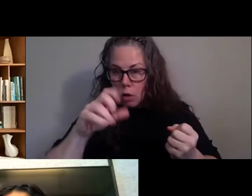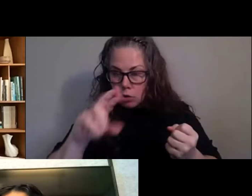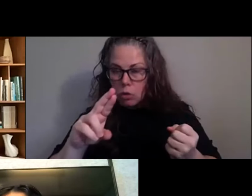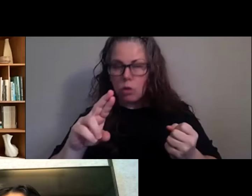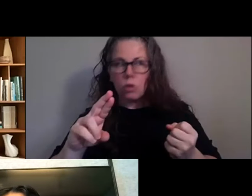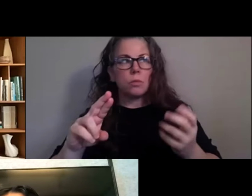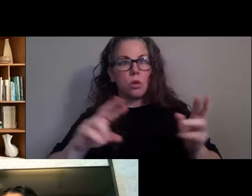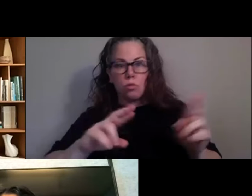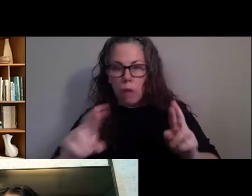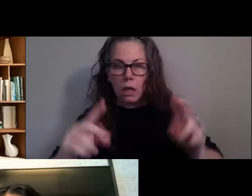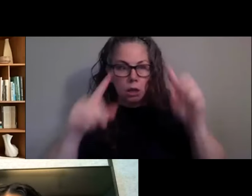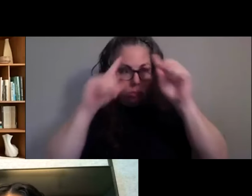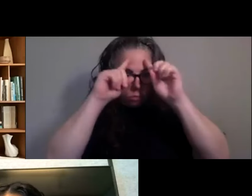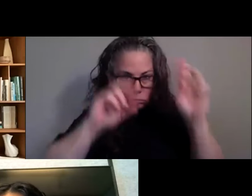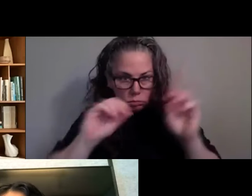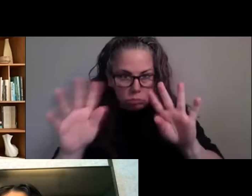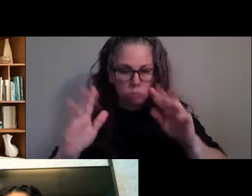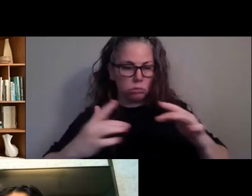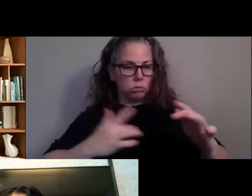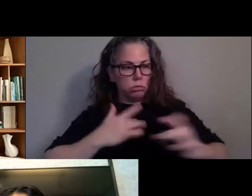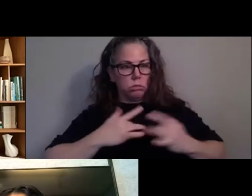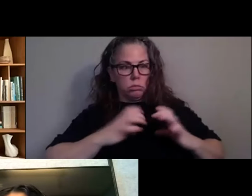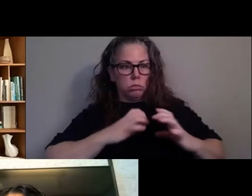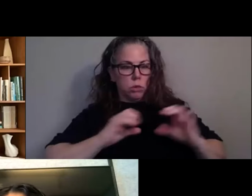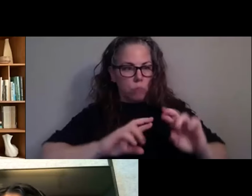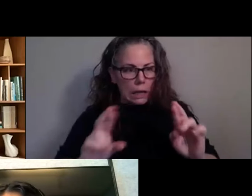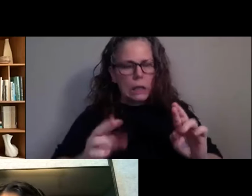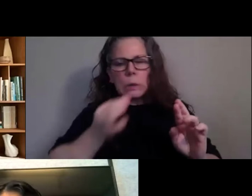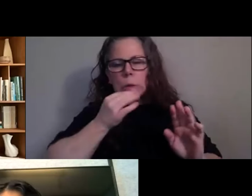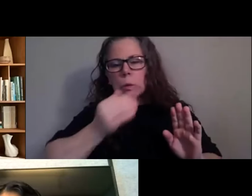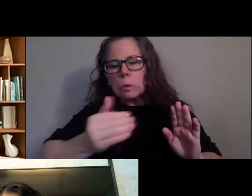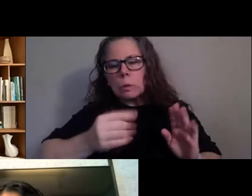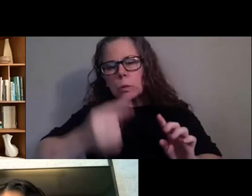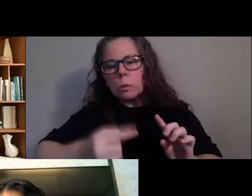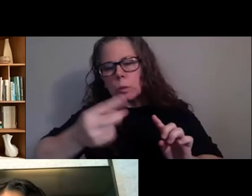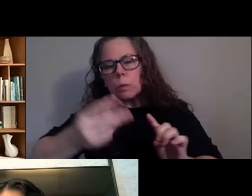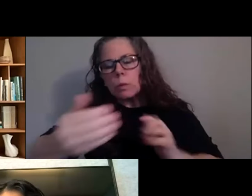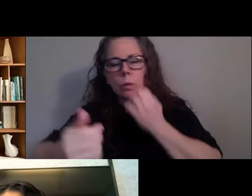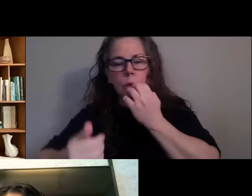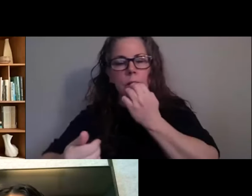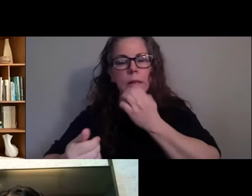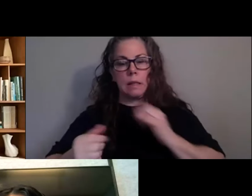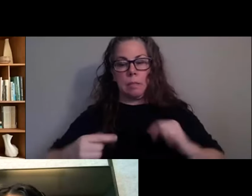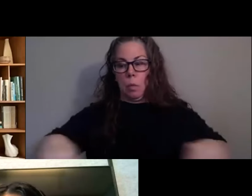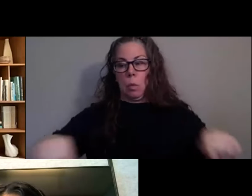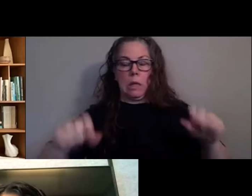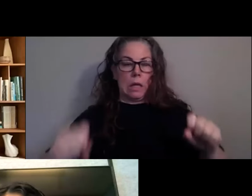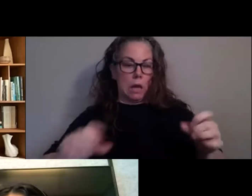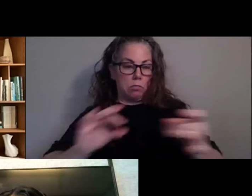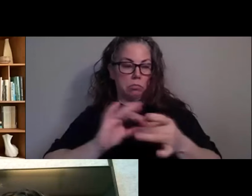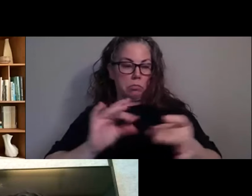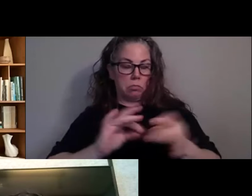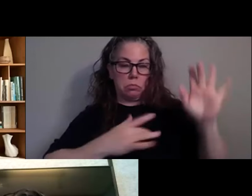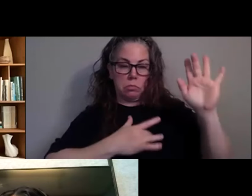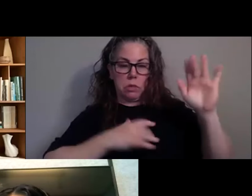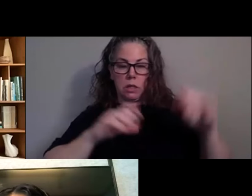time where you can in the next coming months to give either written or oral testimony. At this very moment, it's